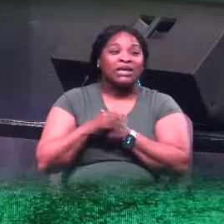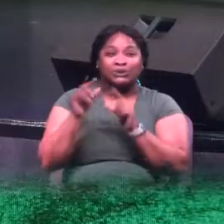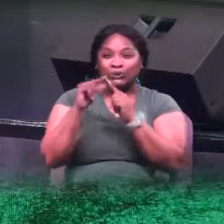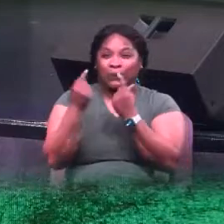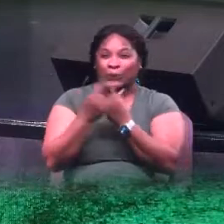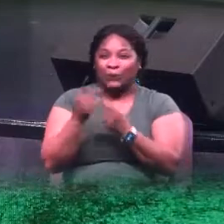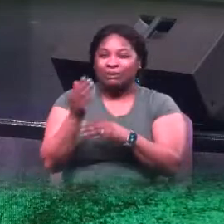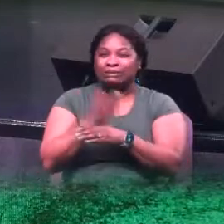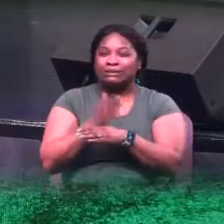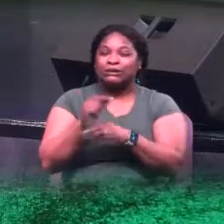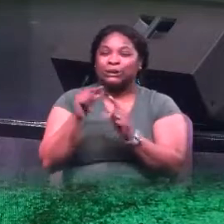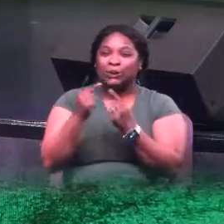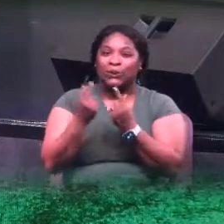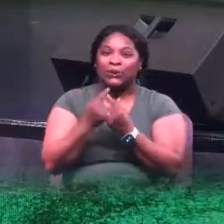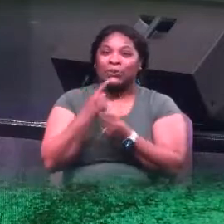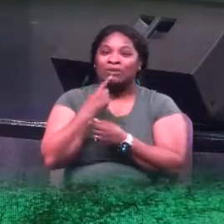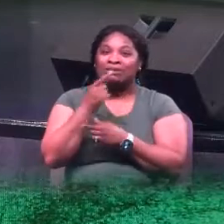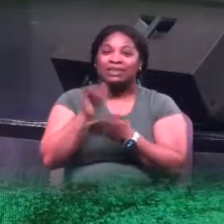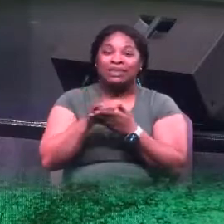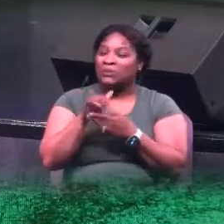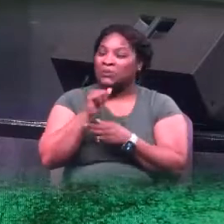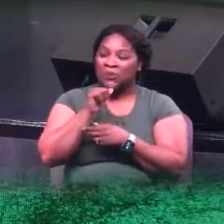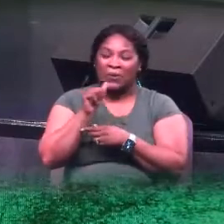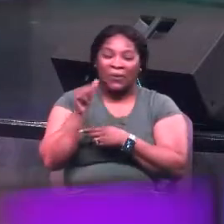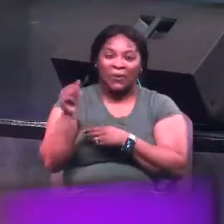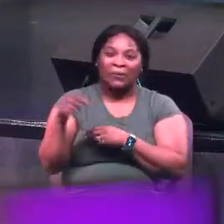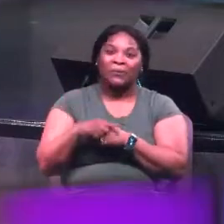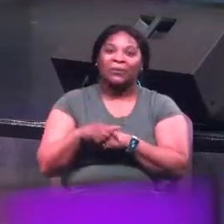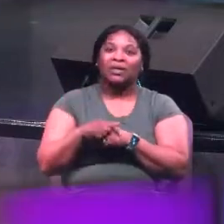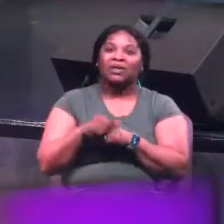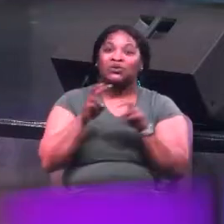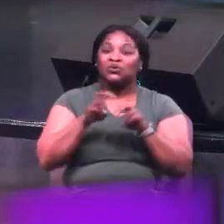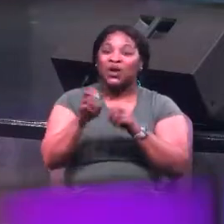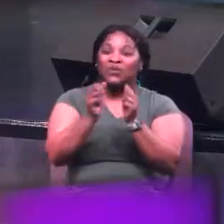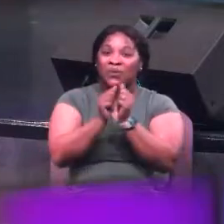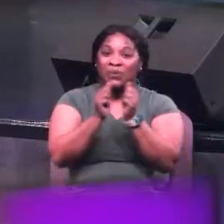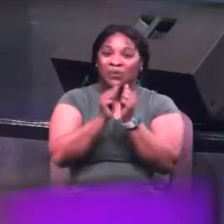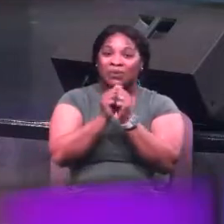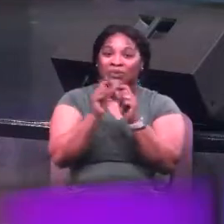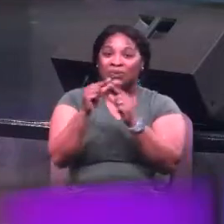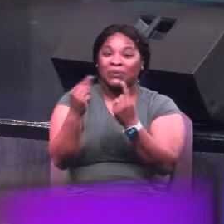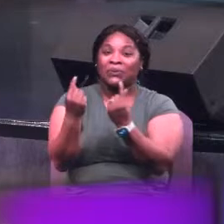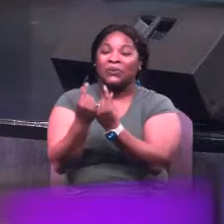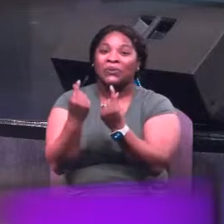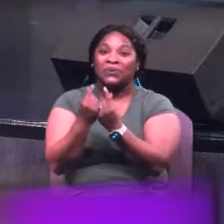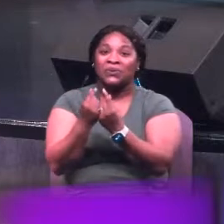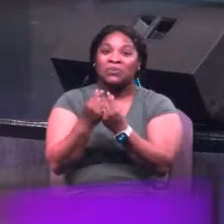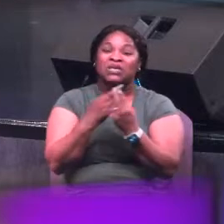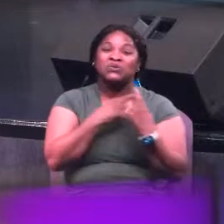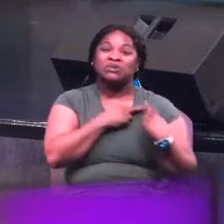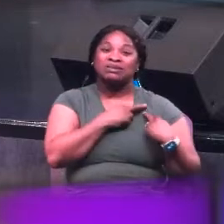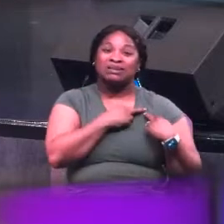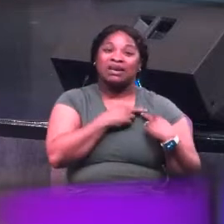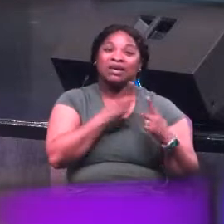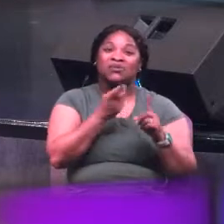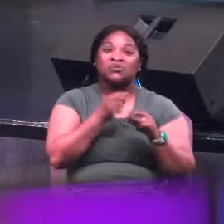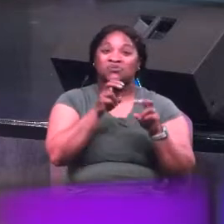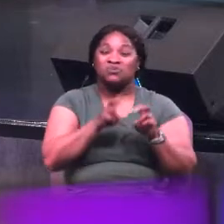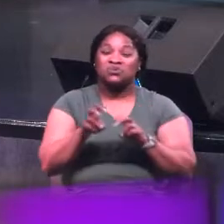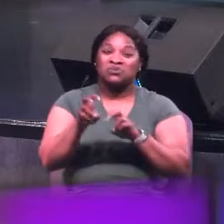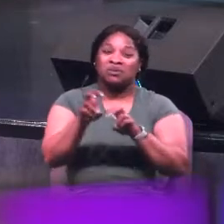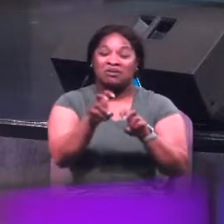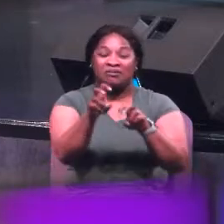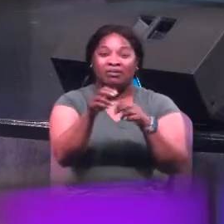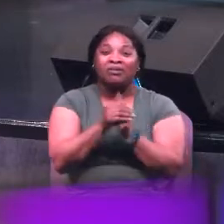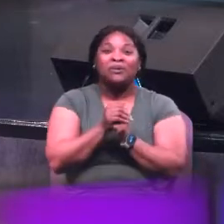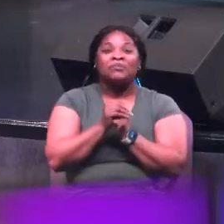has announced that he will no longer be touring with Maze, that he is indeed retiring from touring.